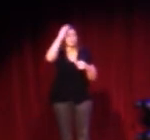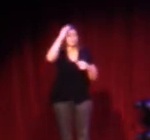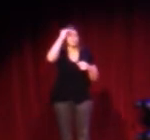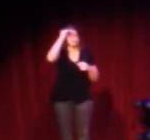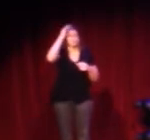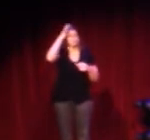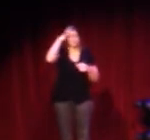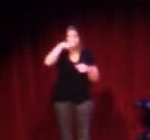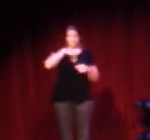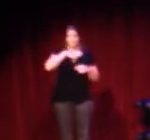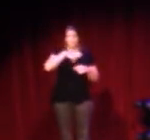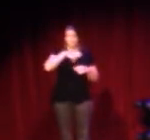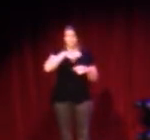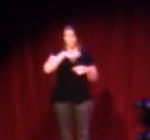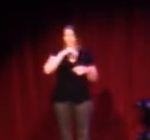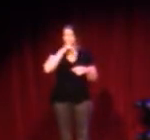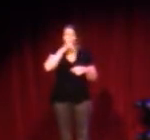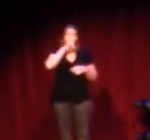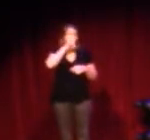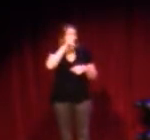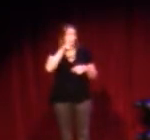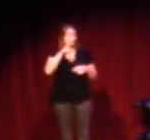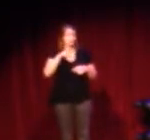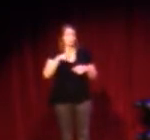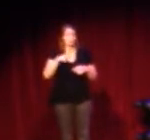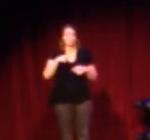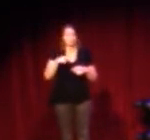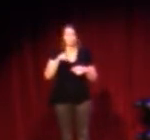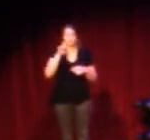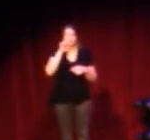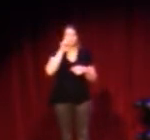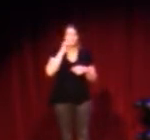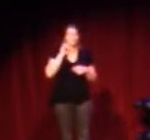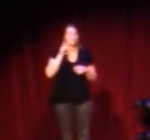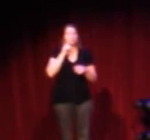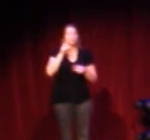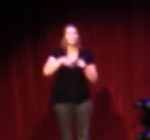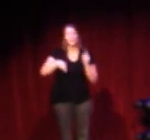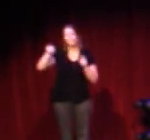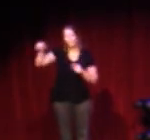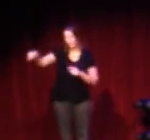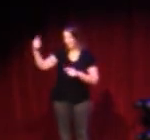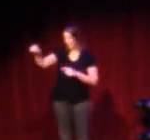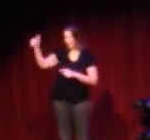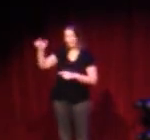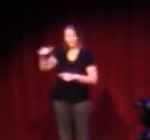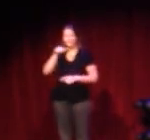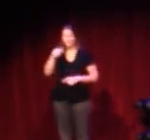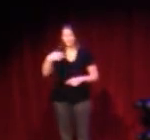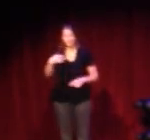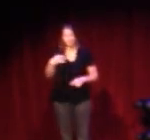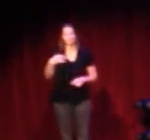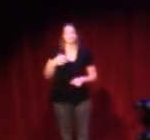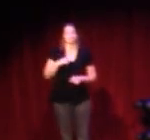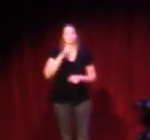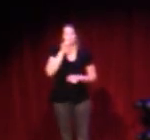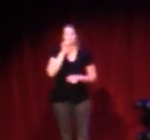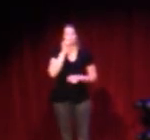there a guy? Really outgoing guy. Really outgoing. You can't point at someone. That's not volunteering.